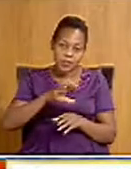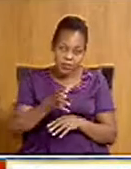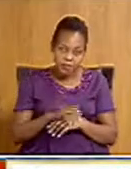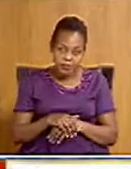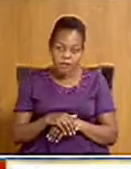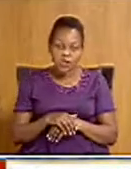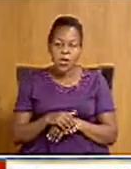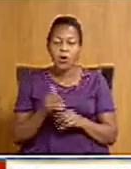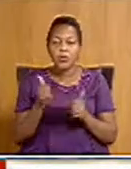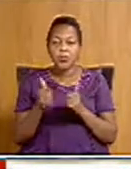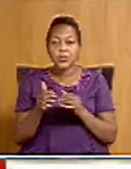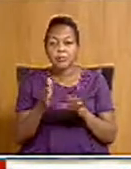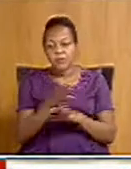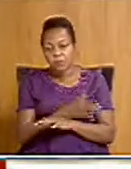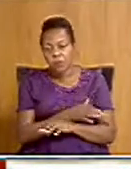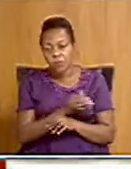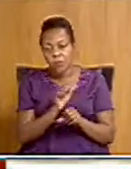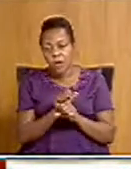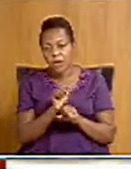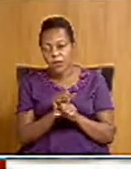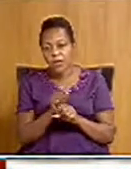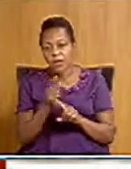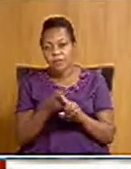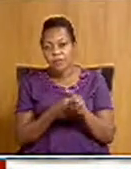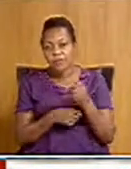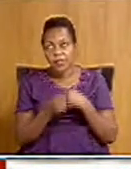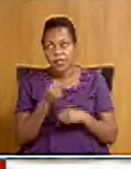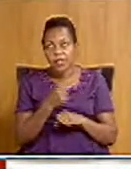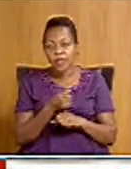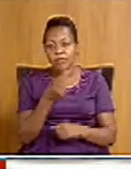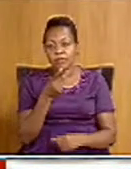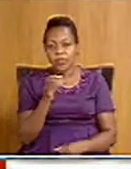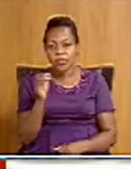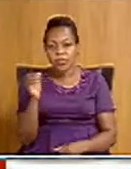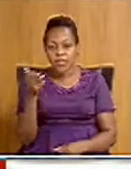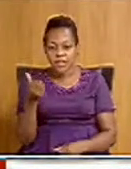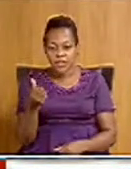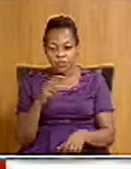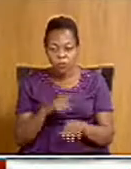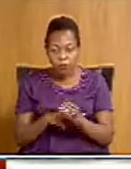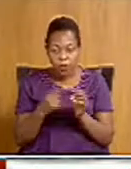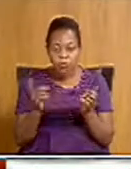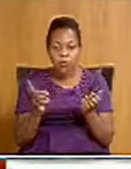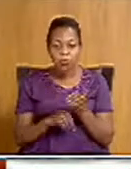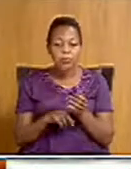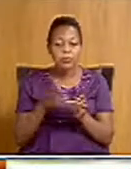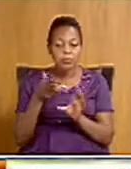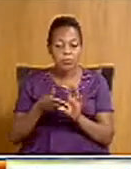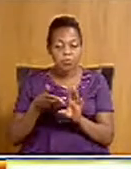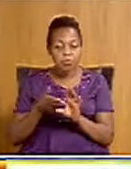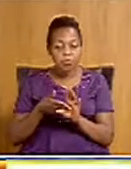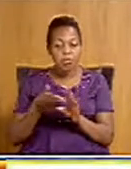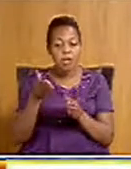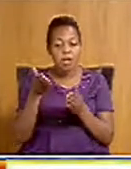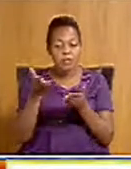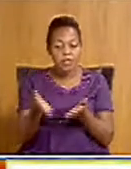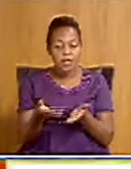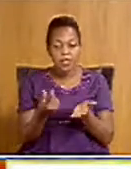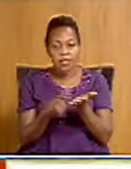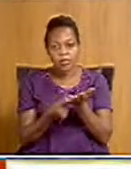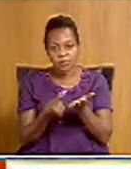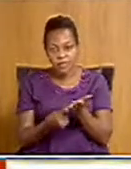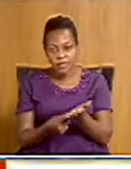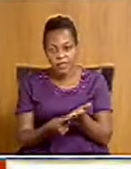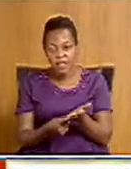which has been dormant ever since 2006, when we discovered the petroleum, and if you